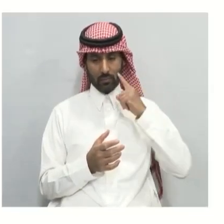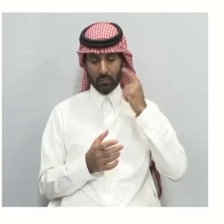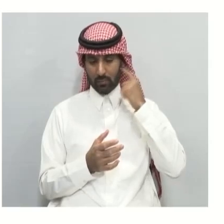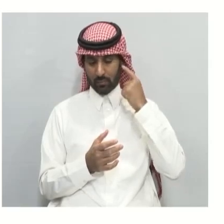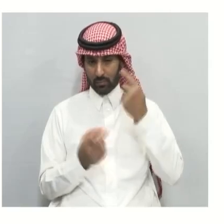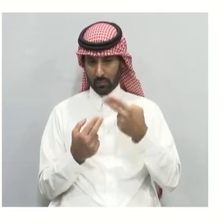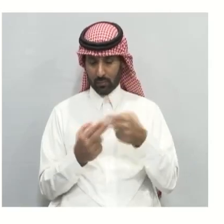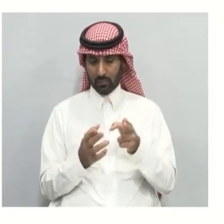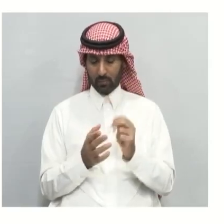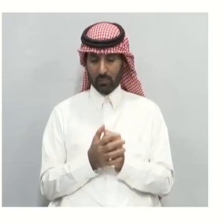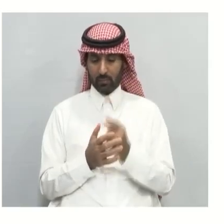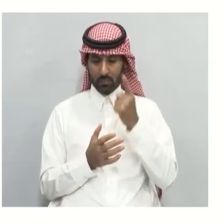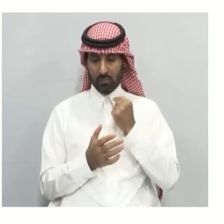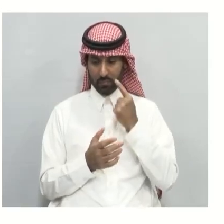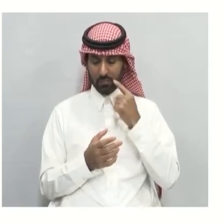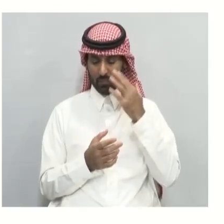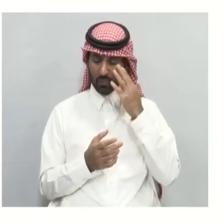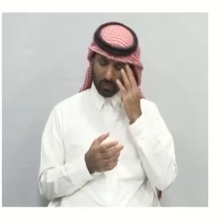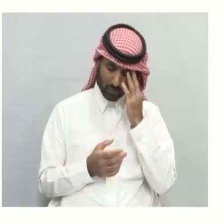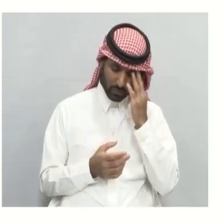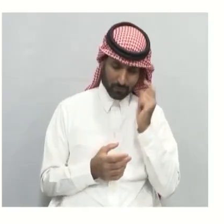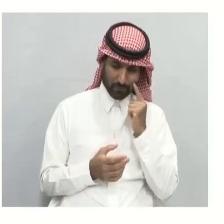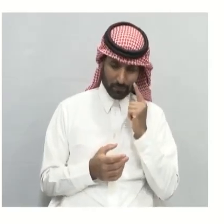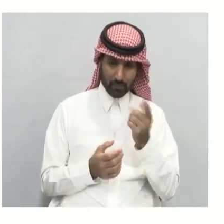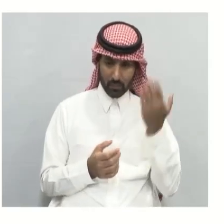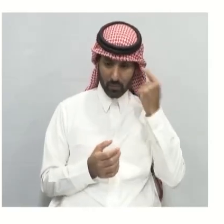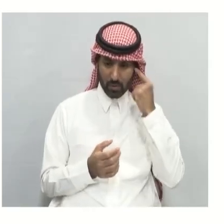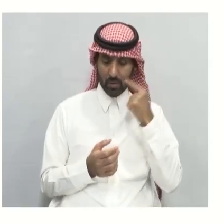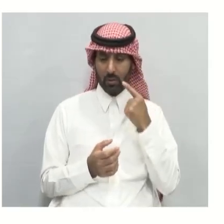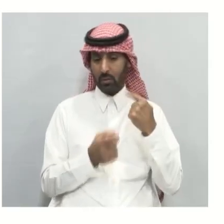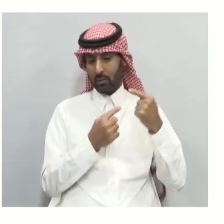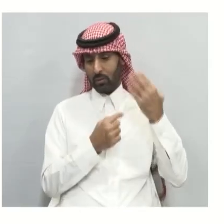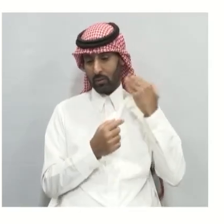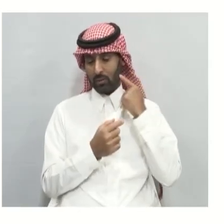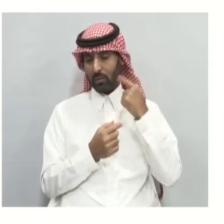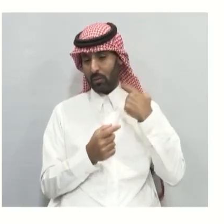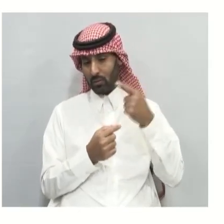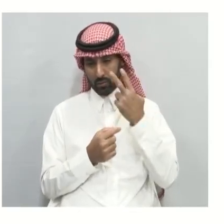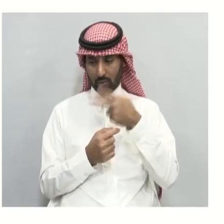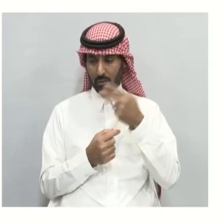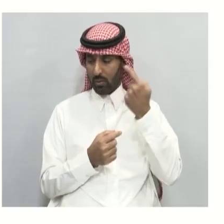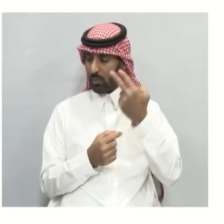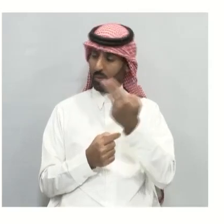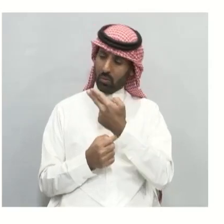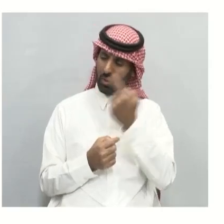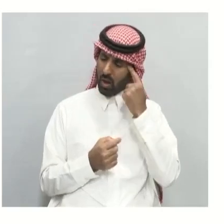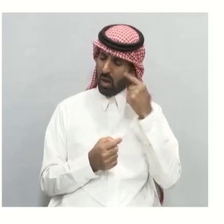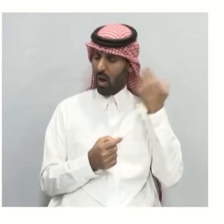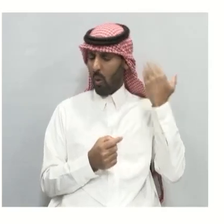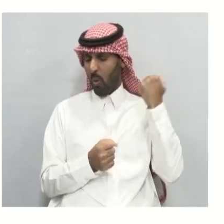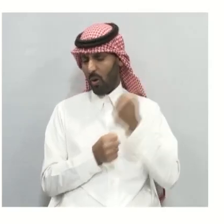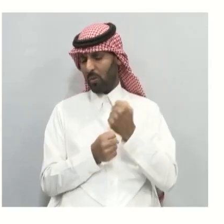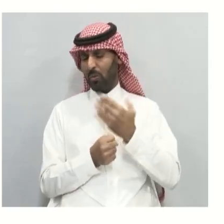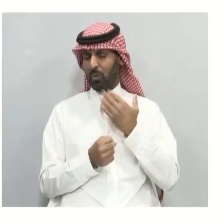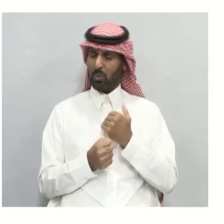here. Life's regrets. At one time or another, we all look back and wish we had done